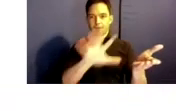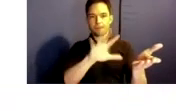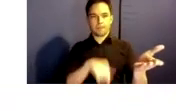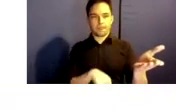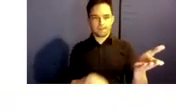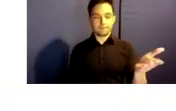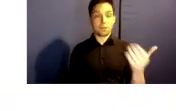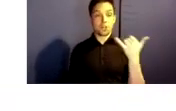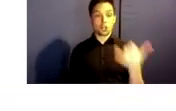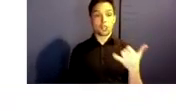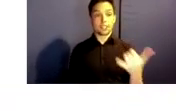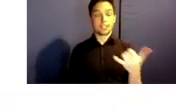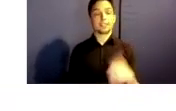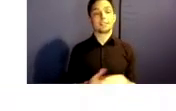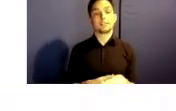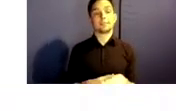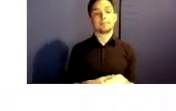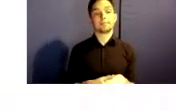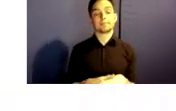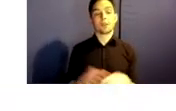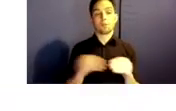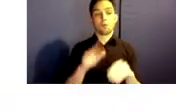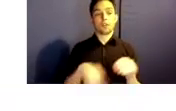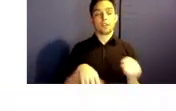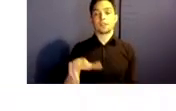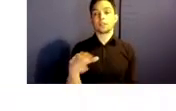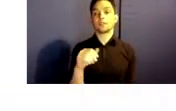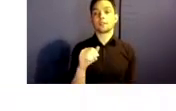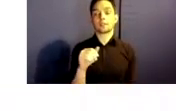currently there are more than